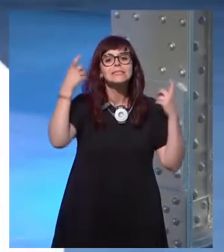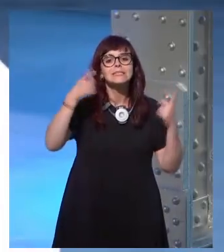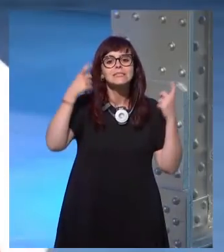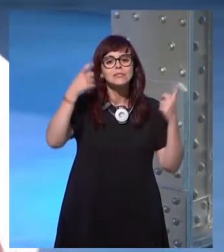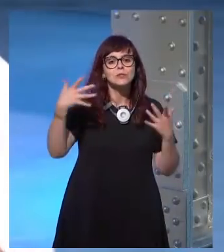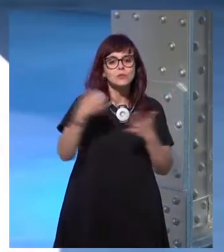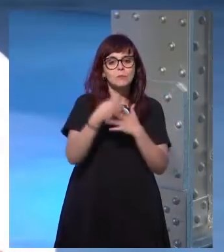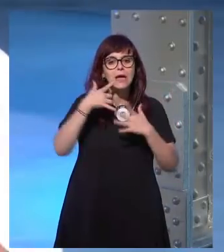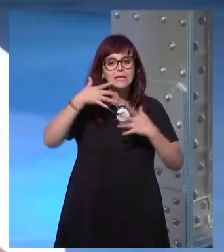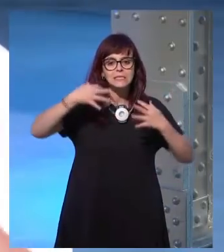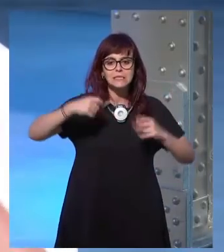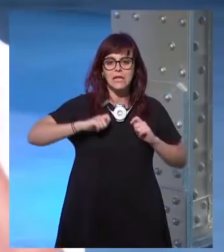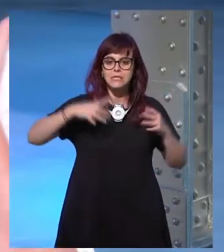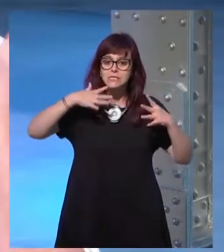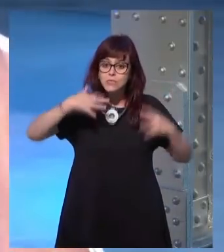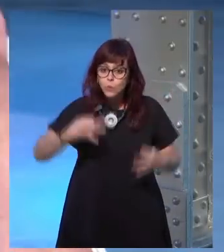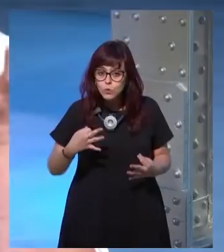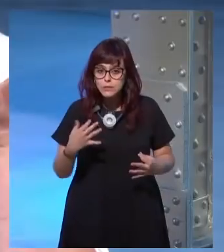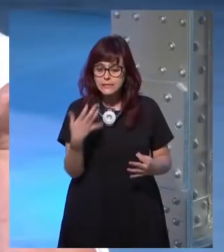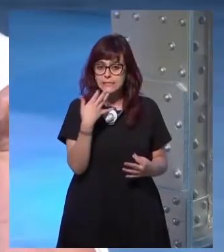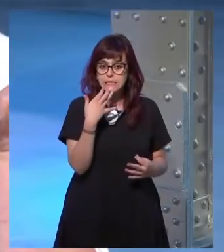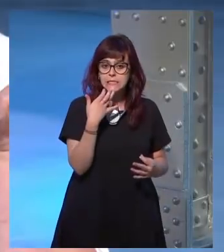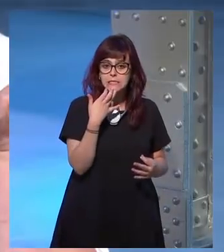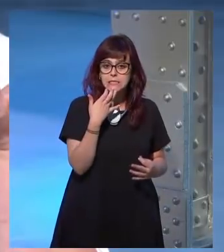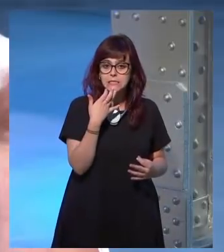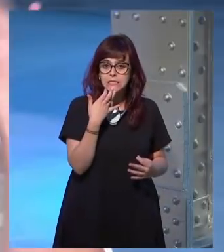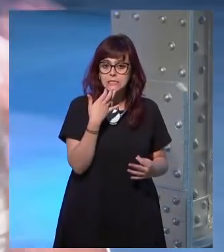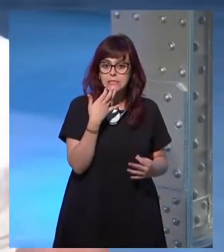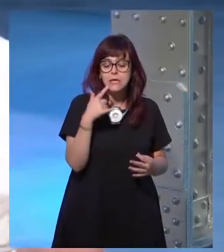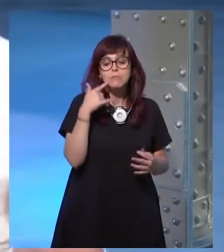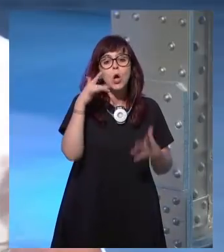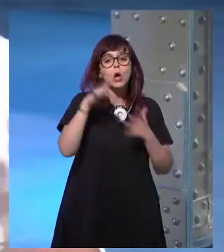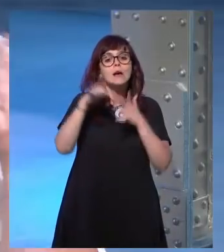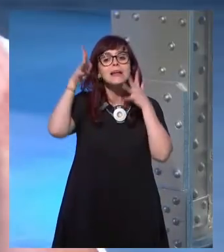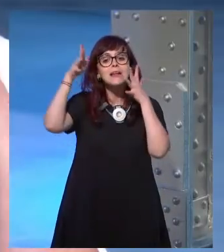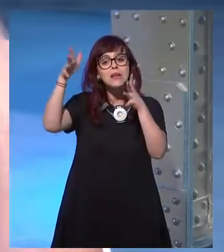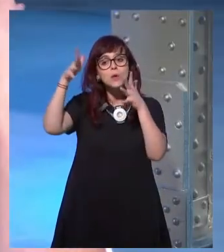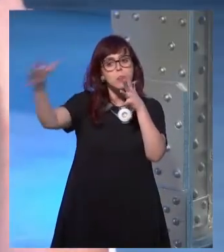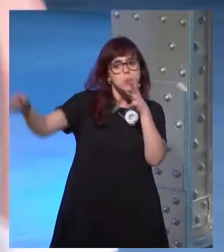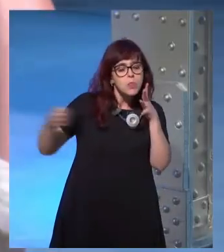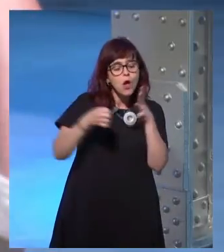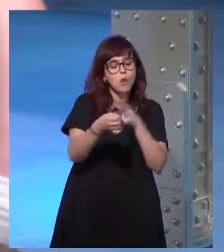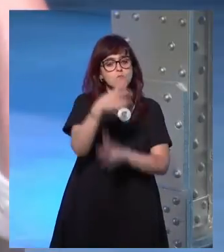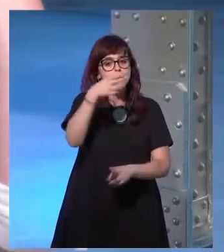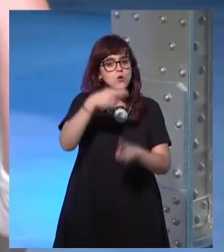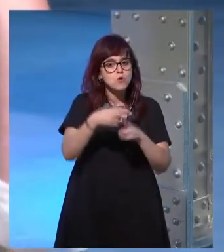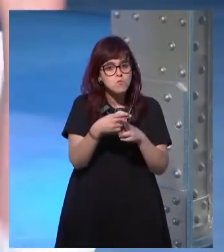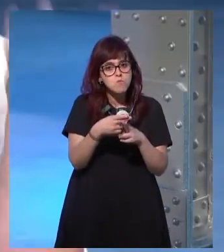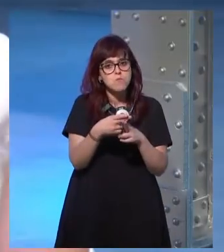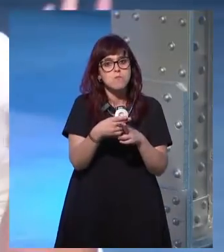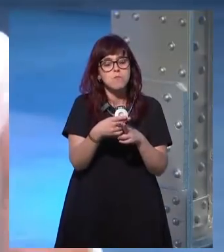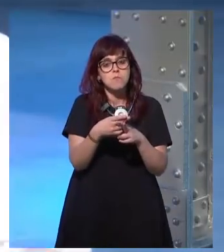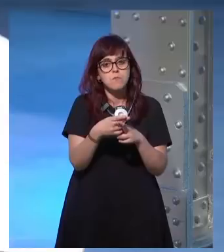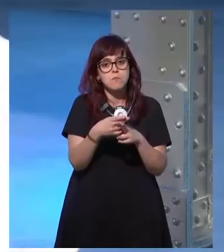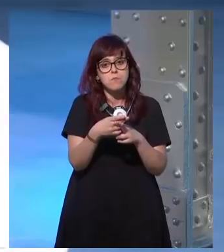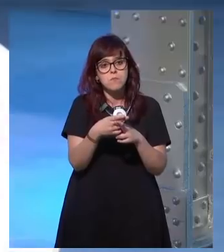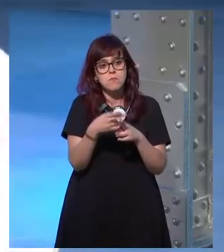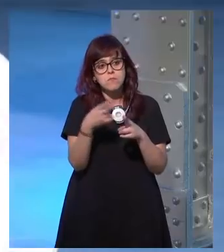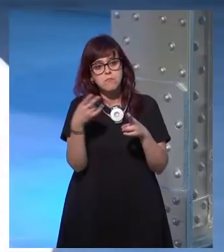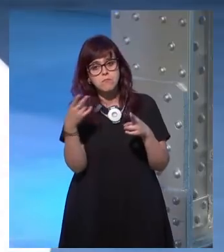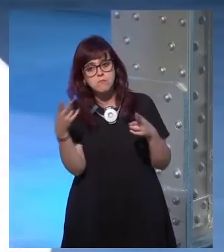I recommend people for things, or that, people come to me for those sorts of things, that I have those names top of